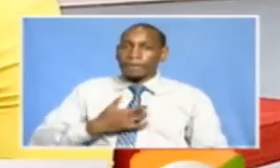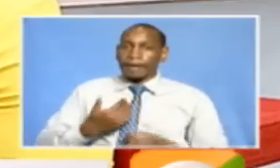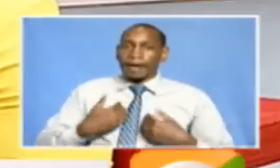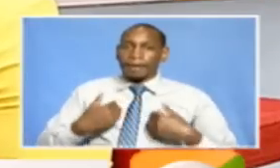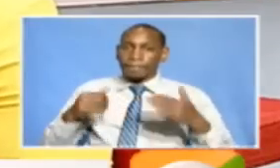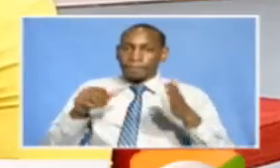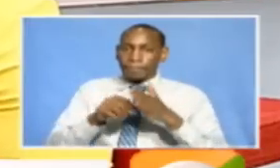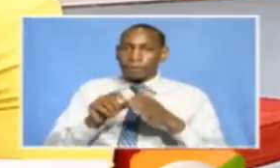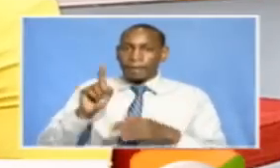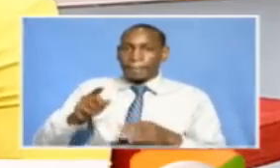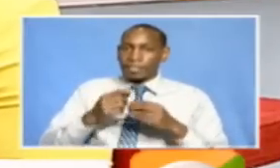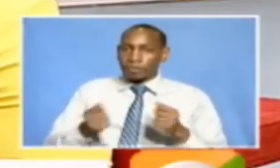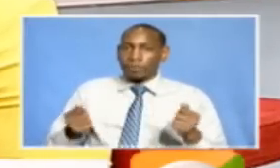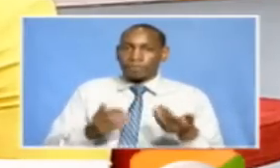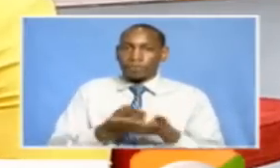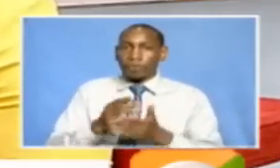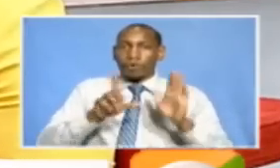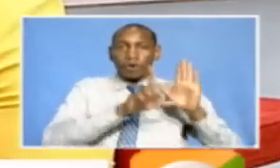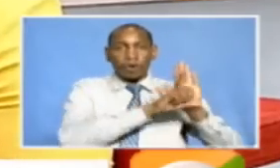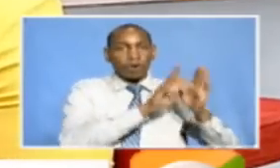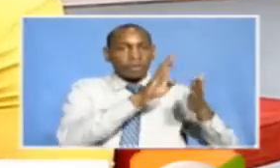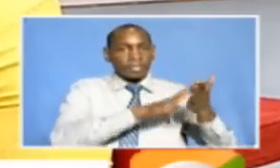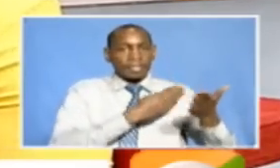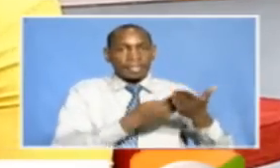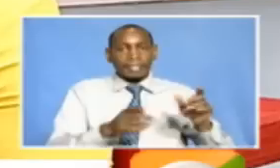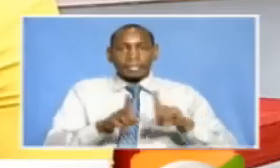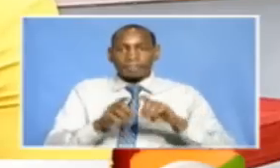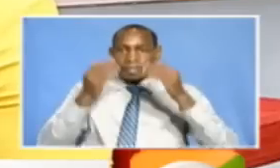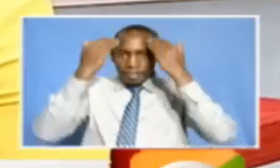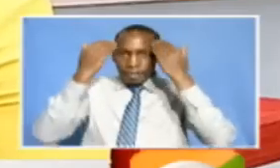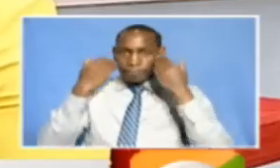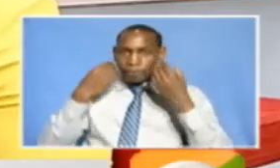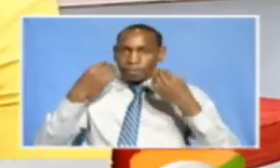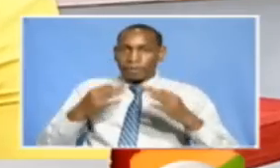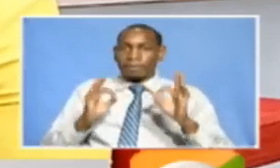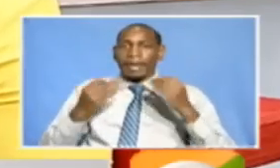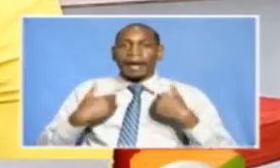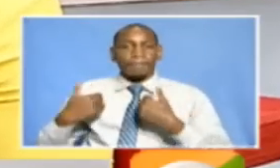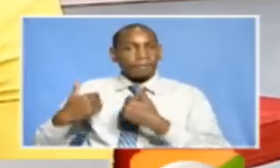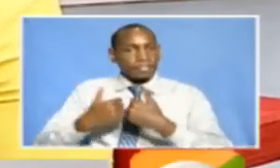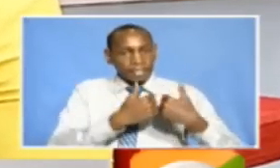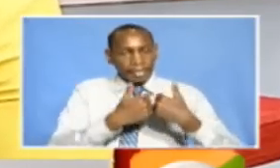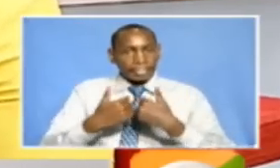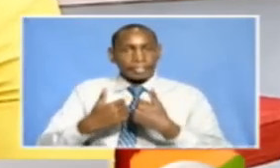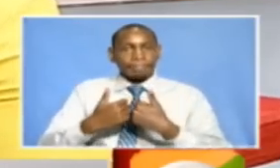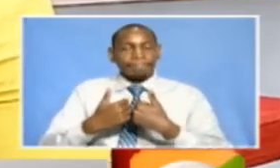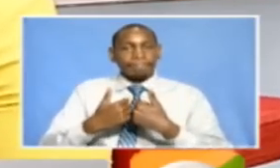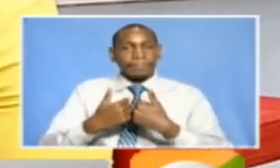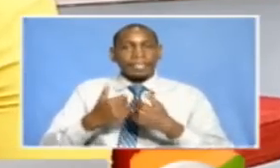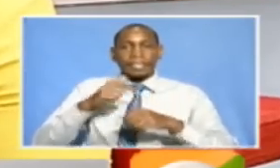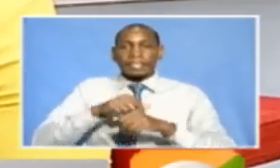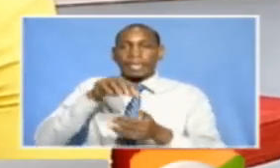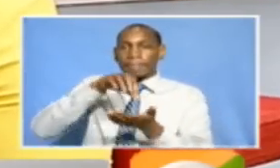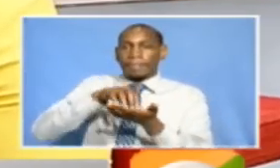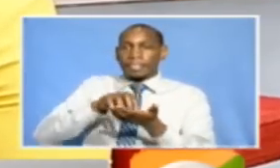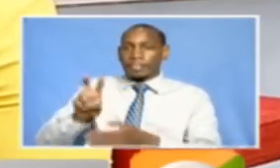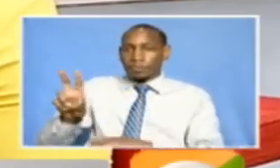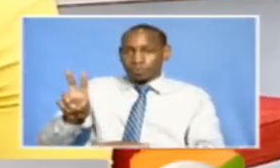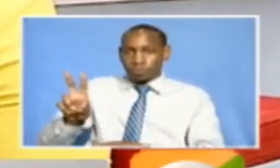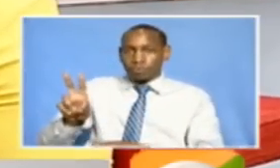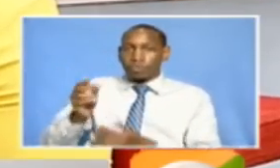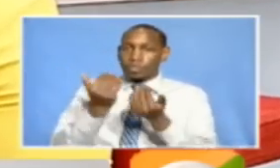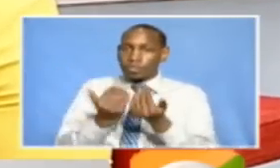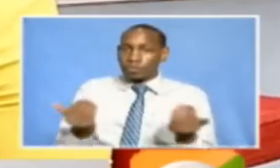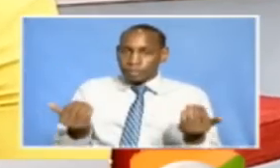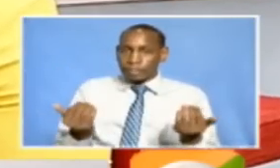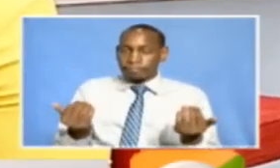addressed in the legal framework. Right. Because even the judicial officer are finding it quite difficult when cases of two